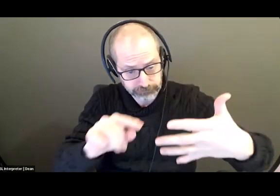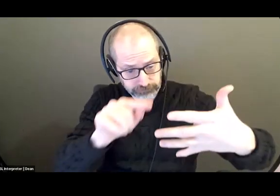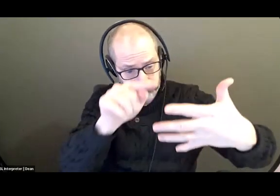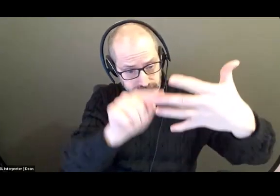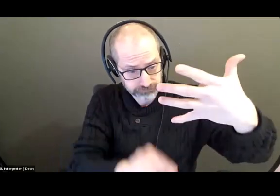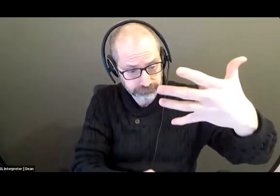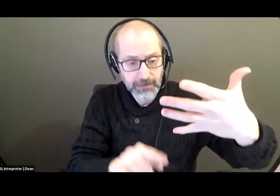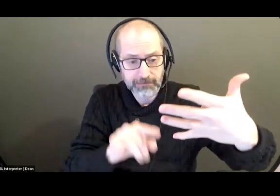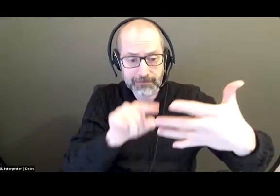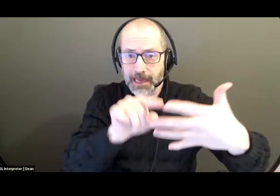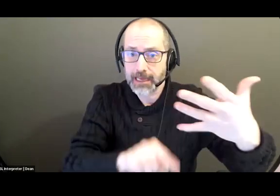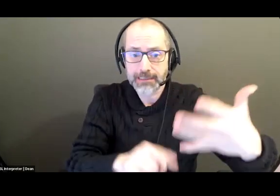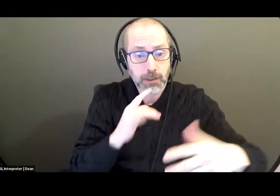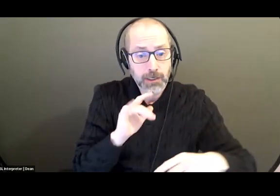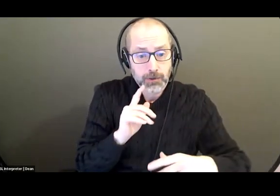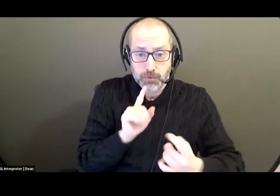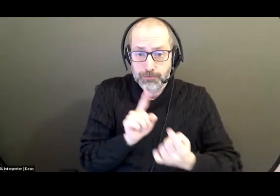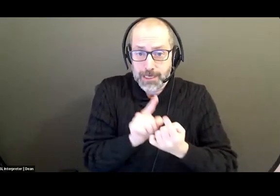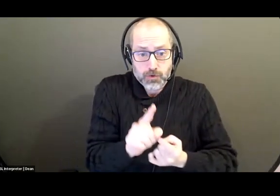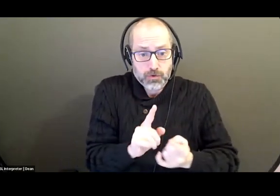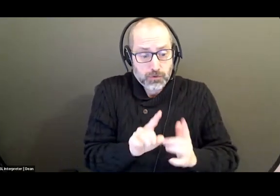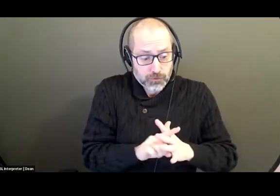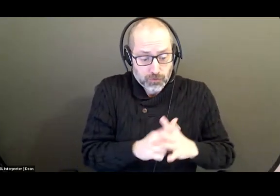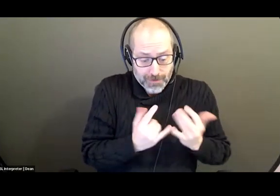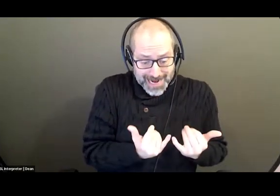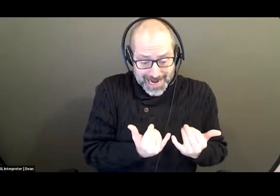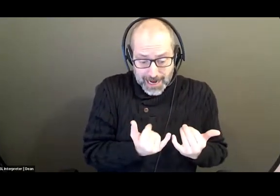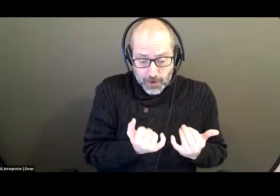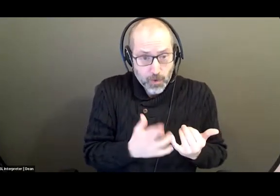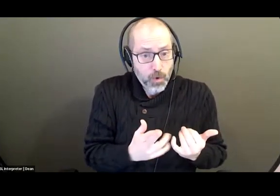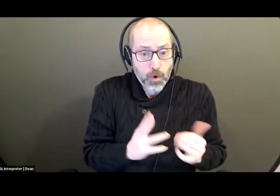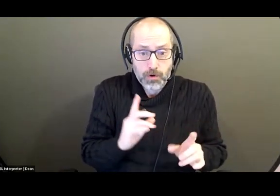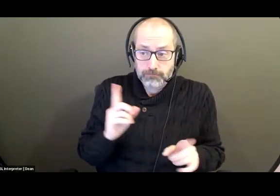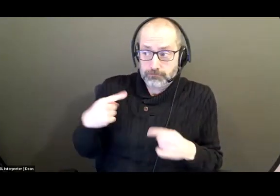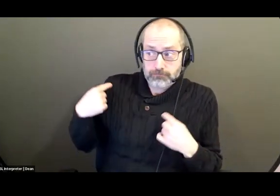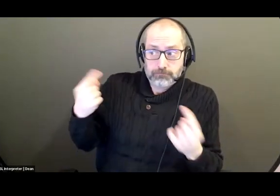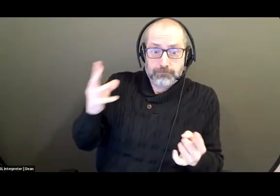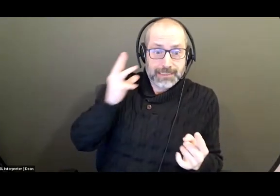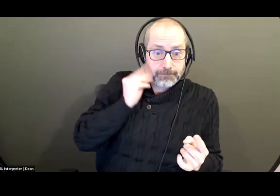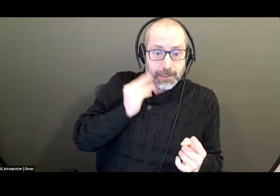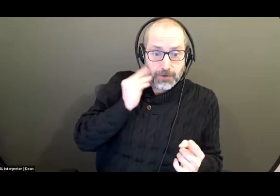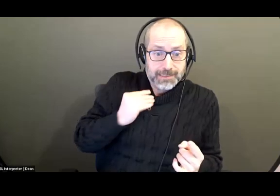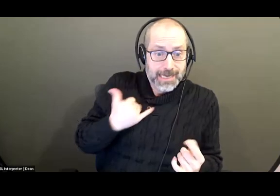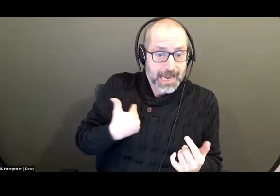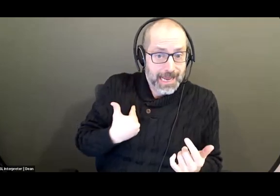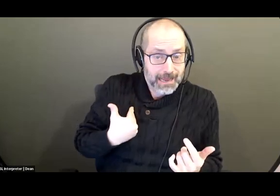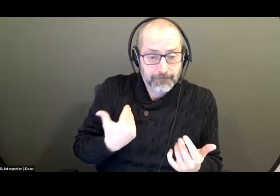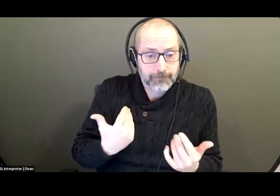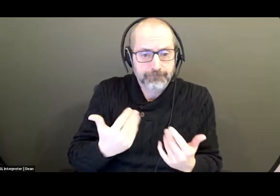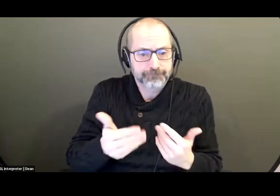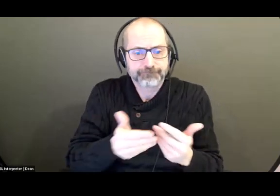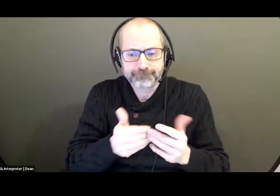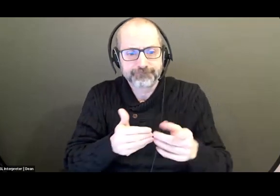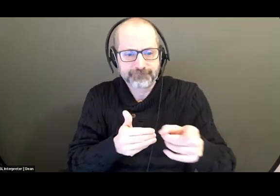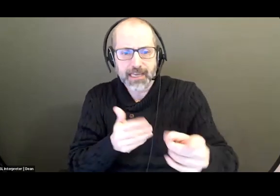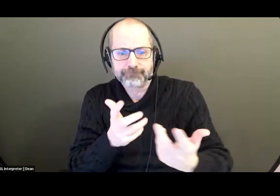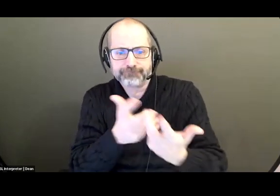framework is intended to meet you where you're at, whether you're just starting or have years of experience doing this kind of